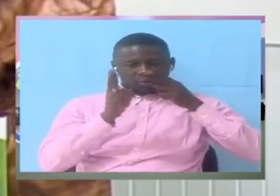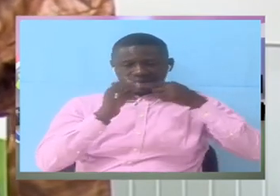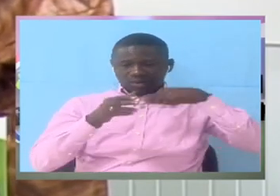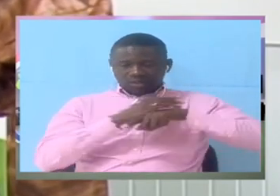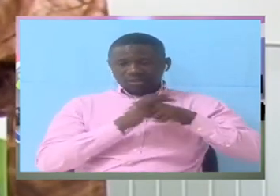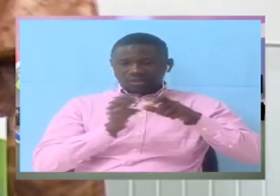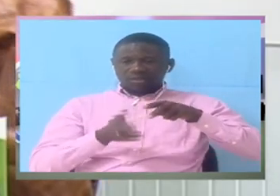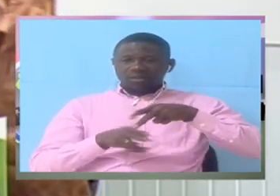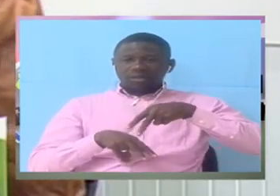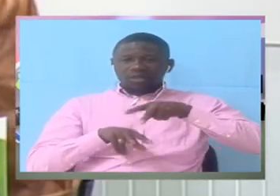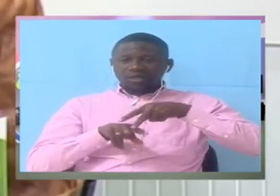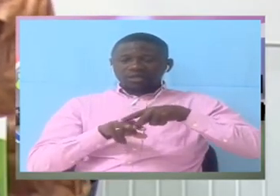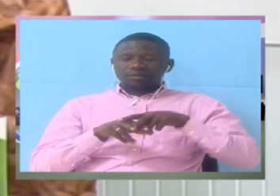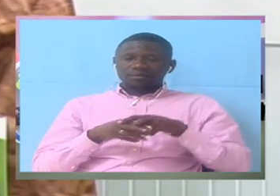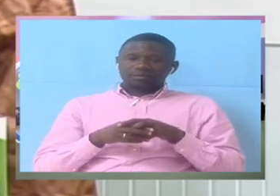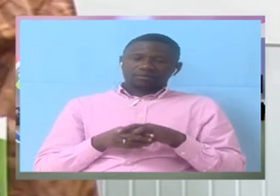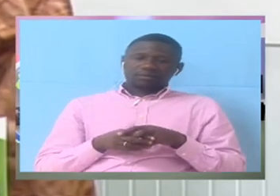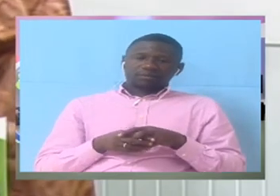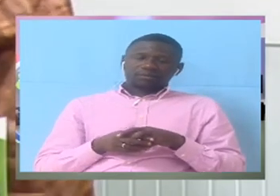leg.